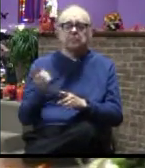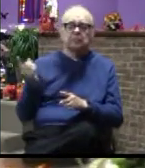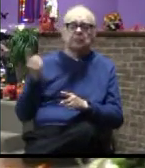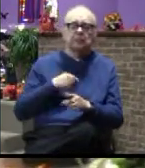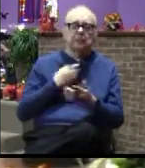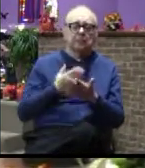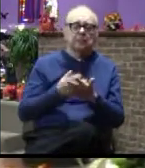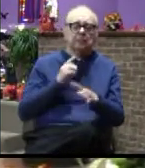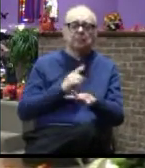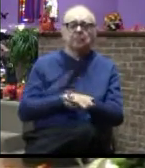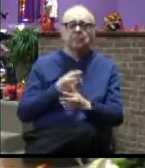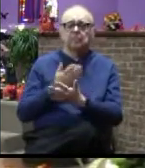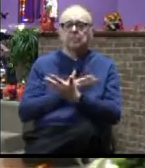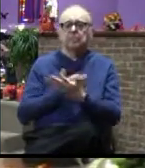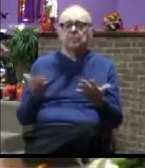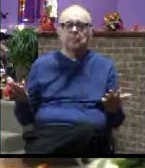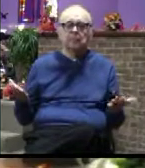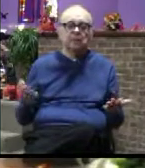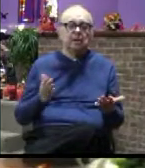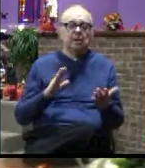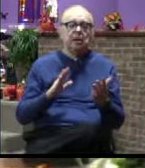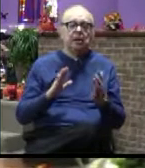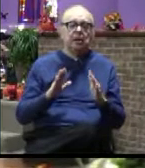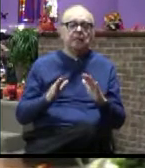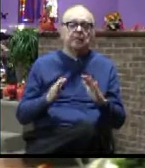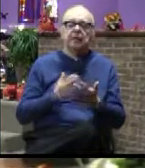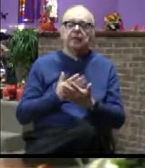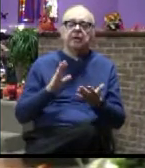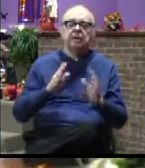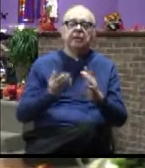Coming to the point where everything just seems to be gone.